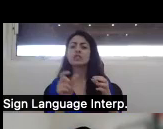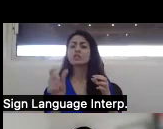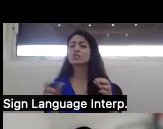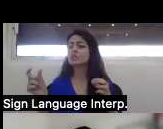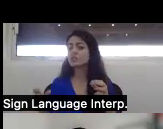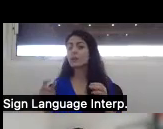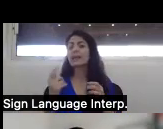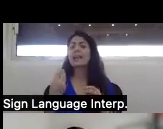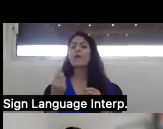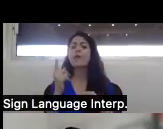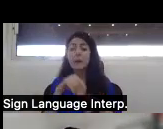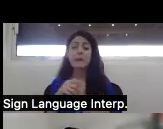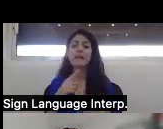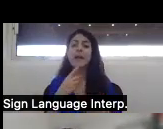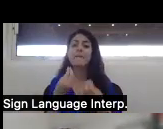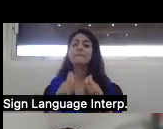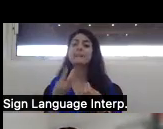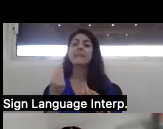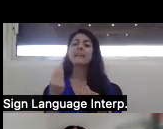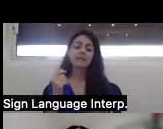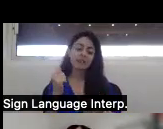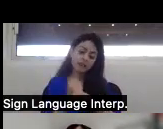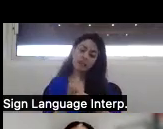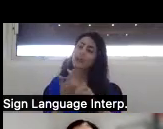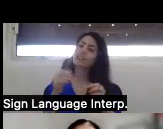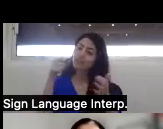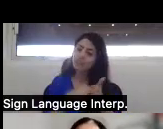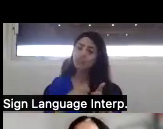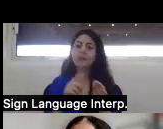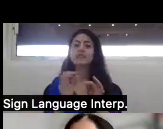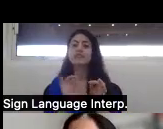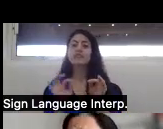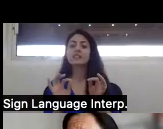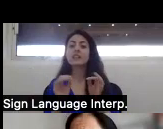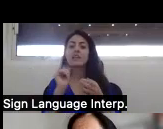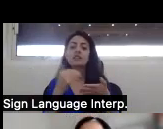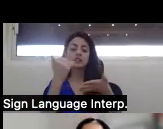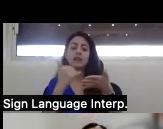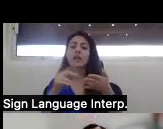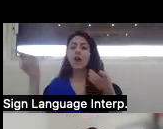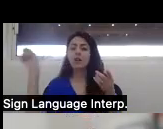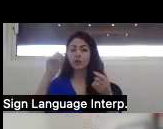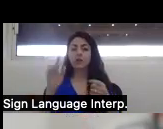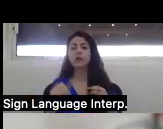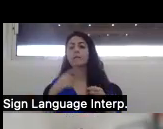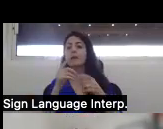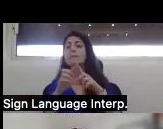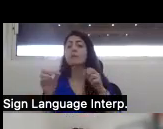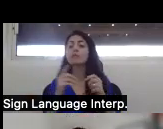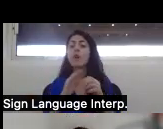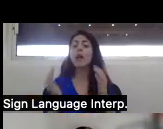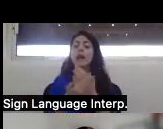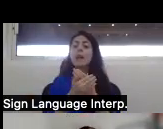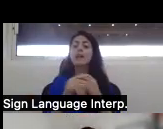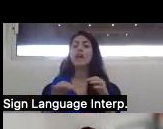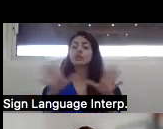protection focuses largely on the incapacity to work. That's the definition of, when we are talking about social security law, it relates to